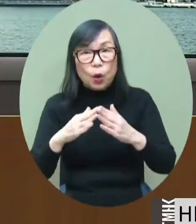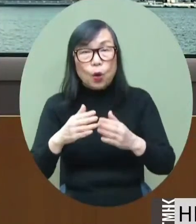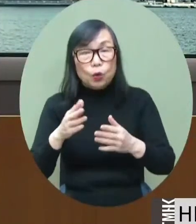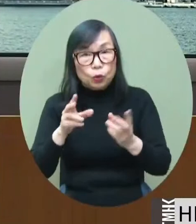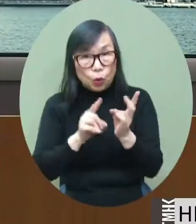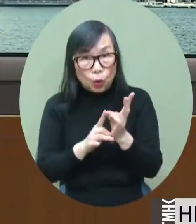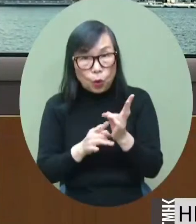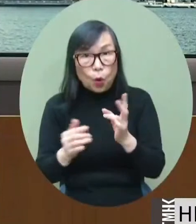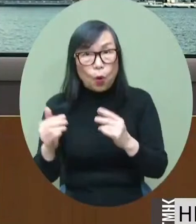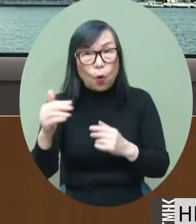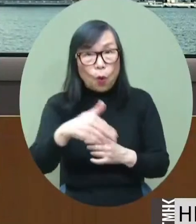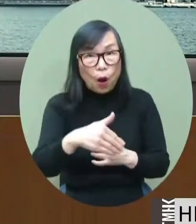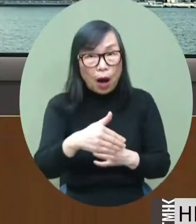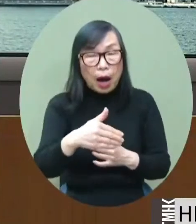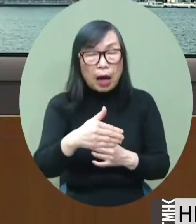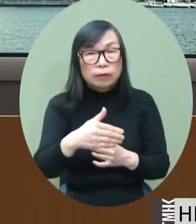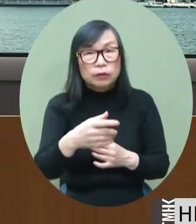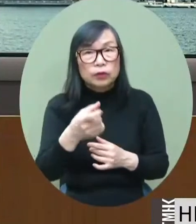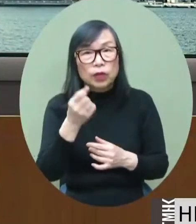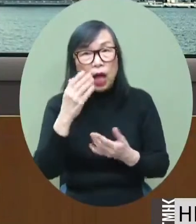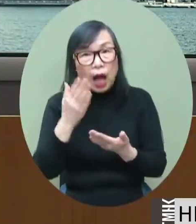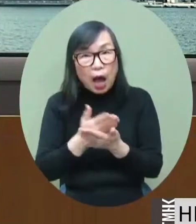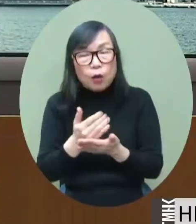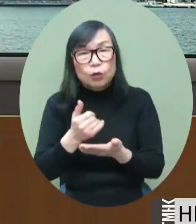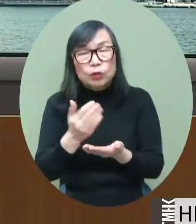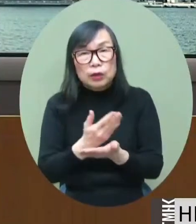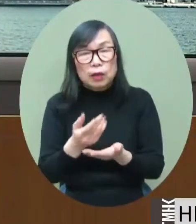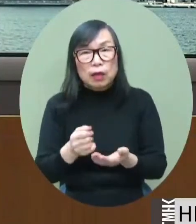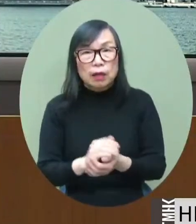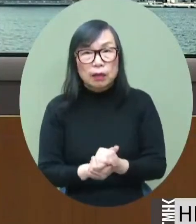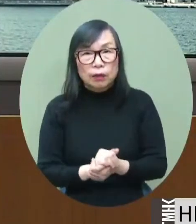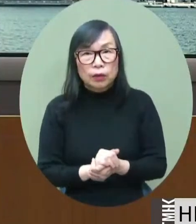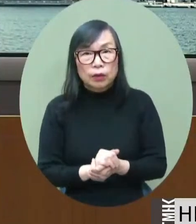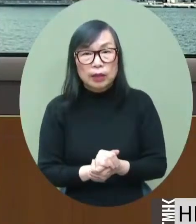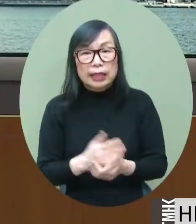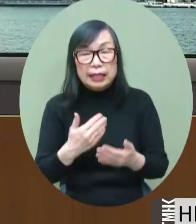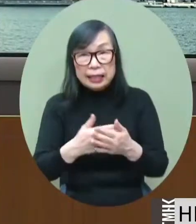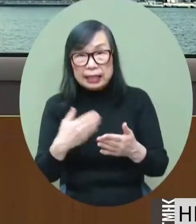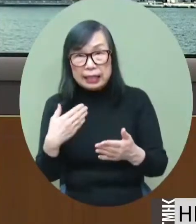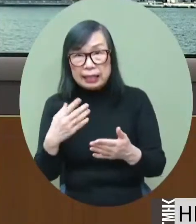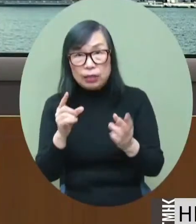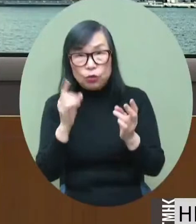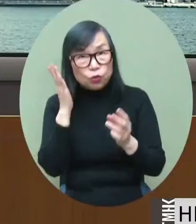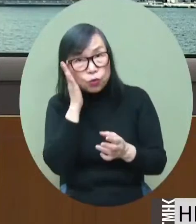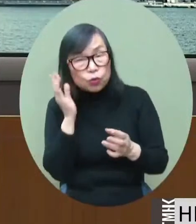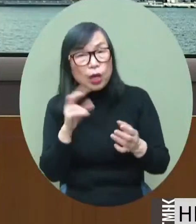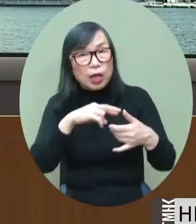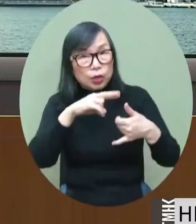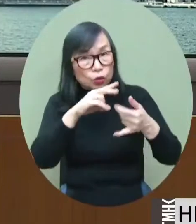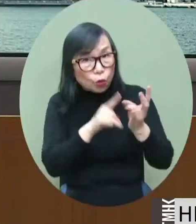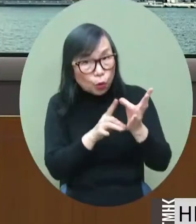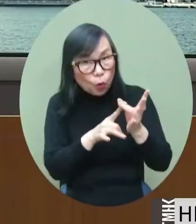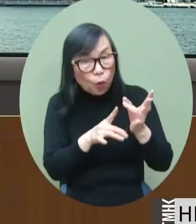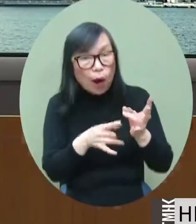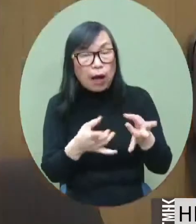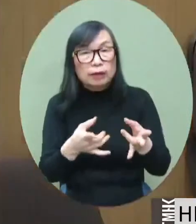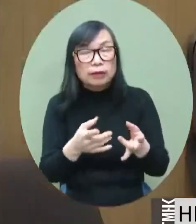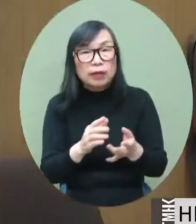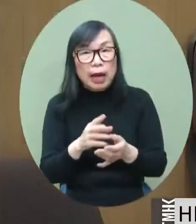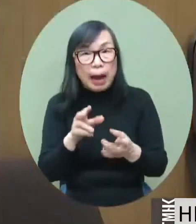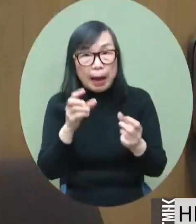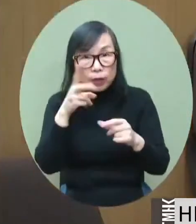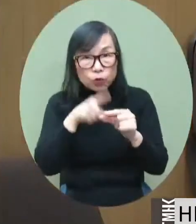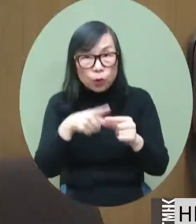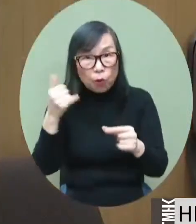ECB announced that the Penny Bay will be turned into a special exam center. Now, there are people